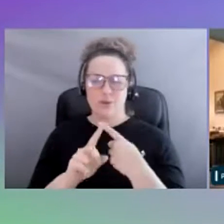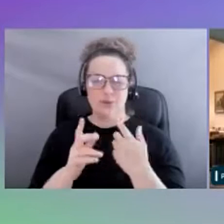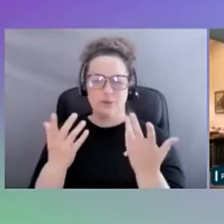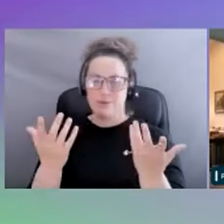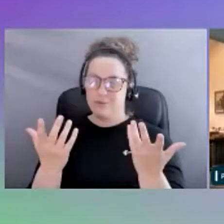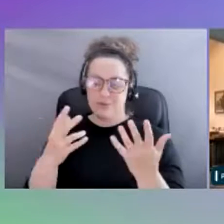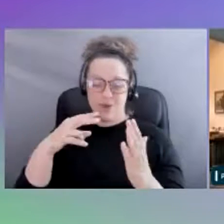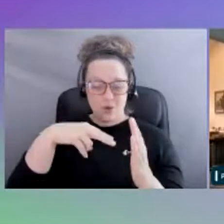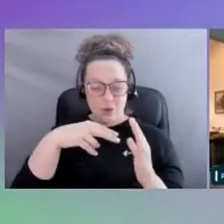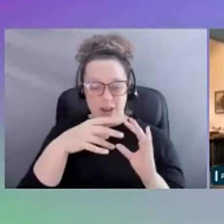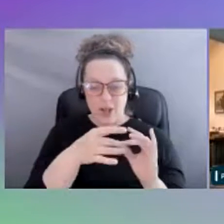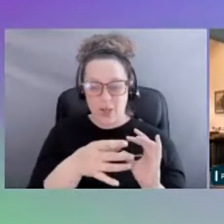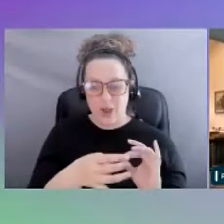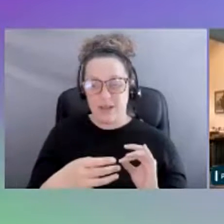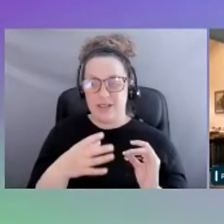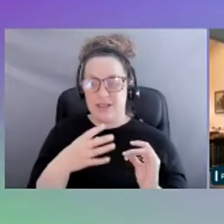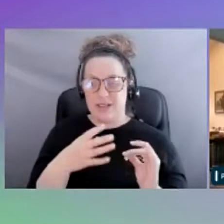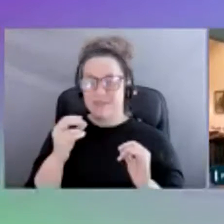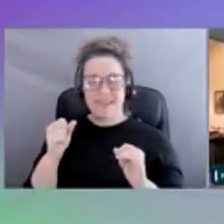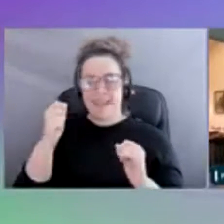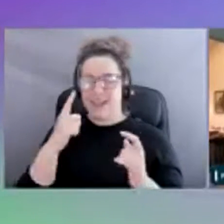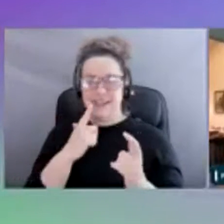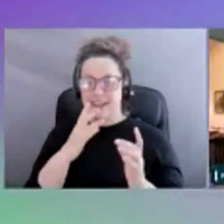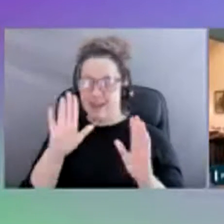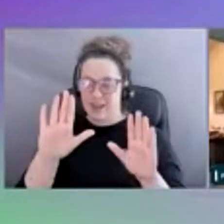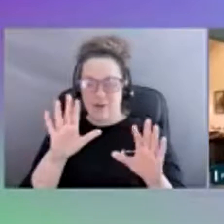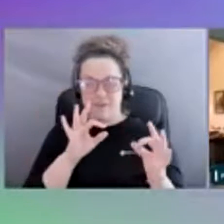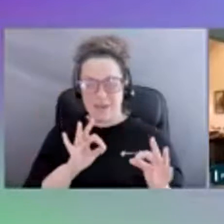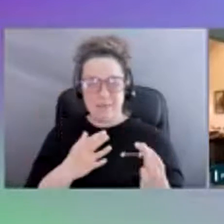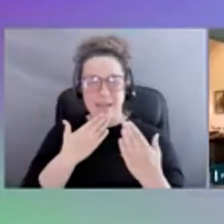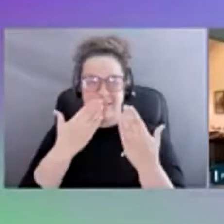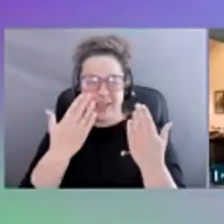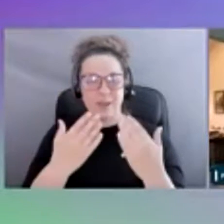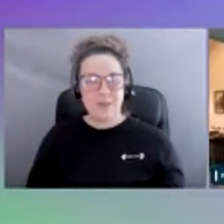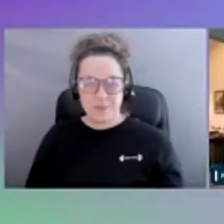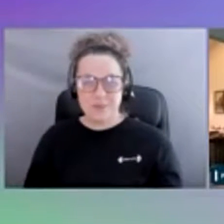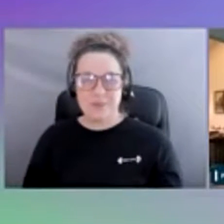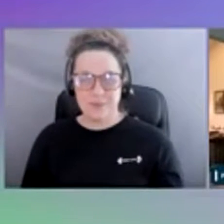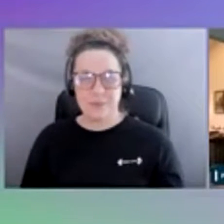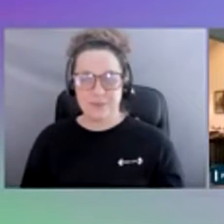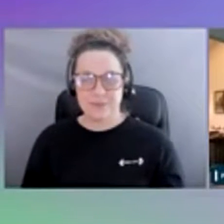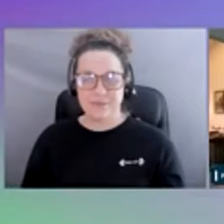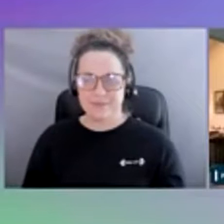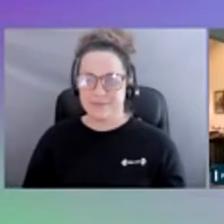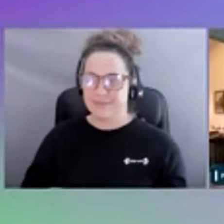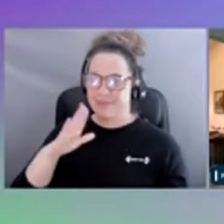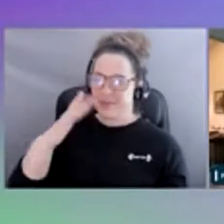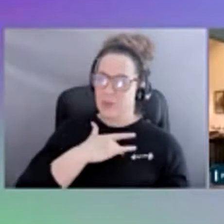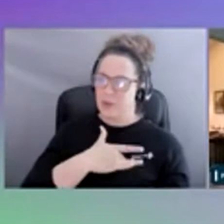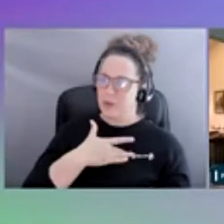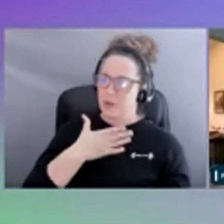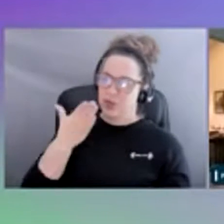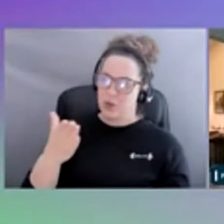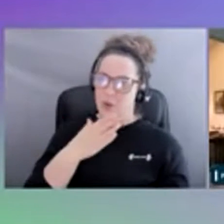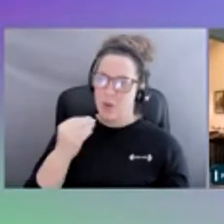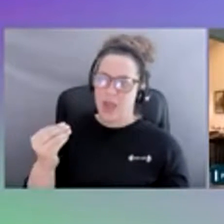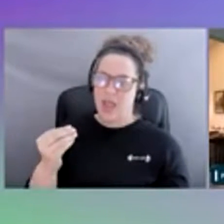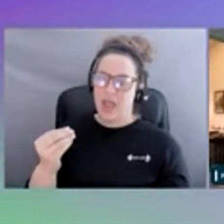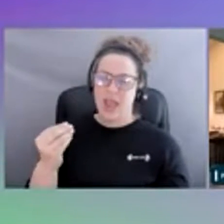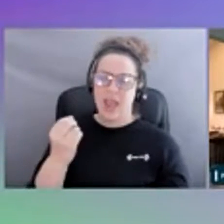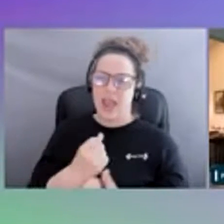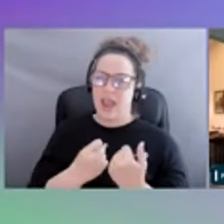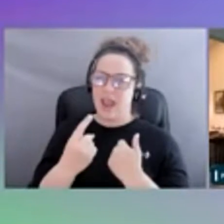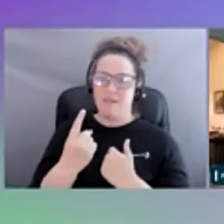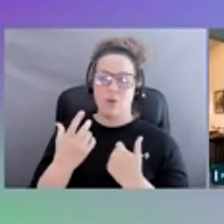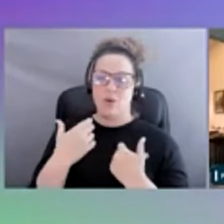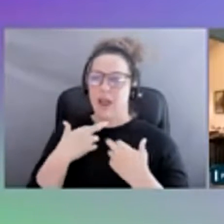reading all the comments and getting your feedback. Thank you. Great. Well, we appreciate you and everyone,